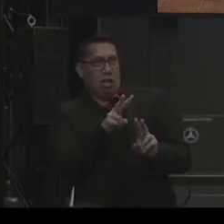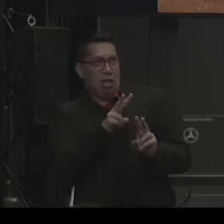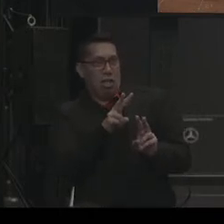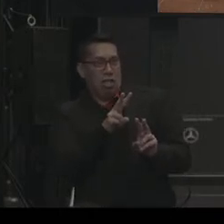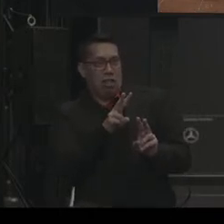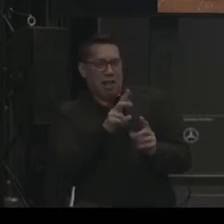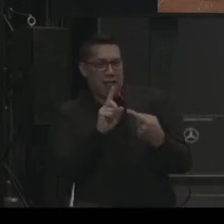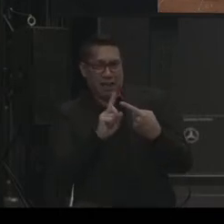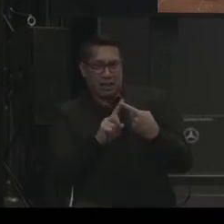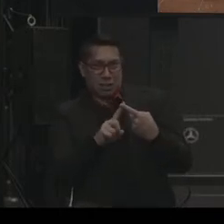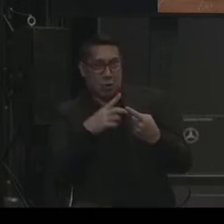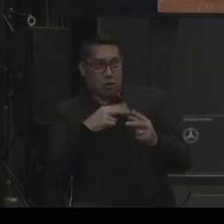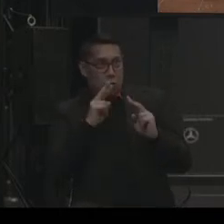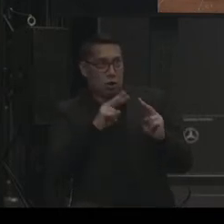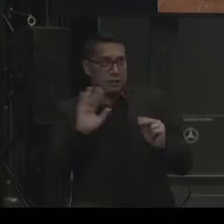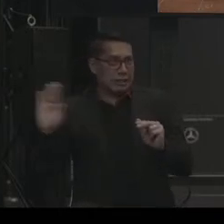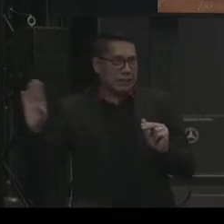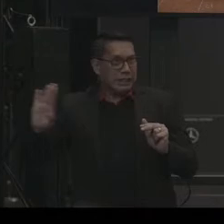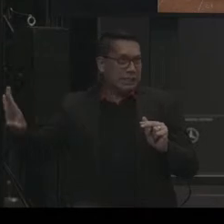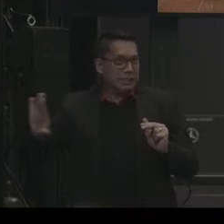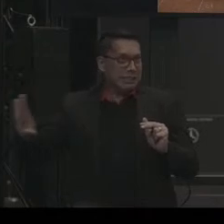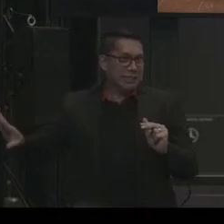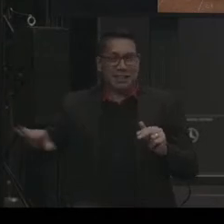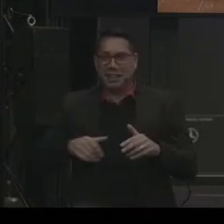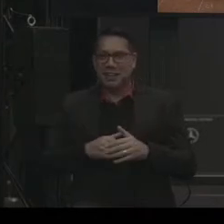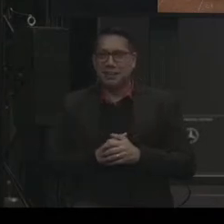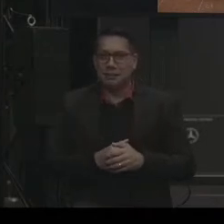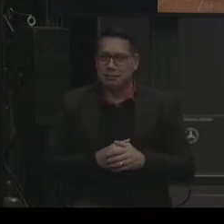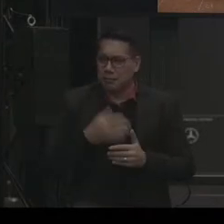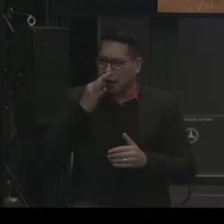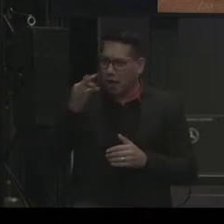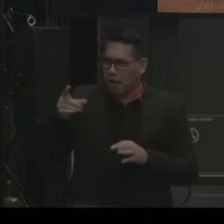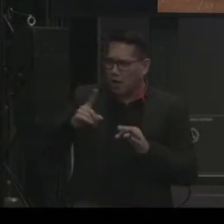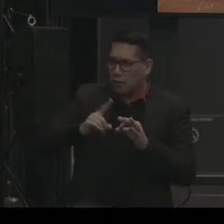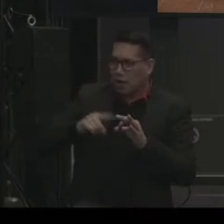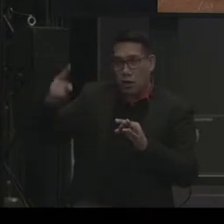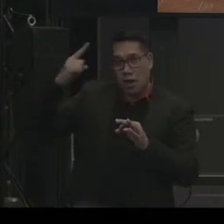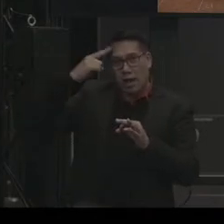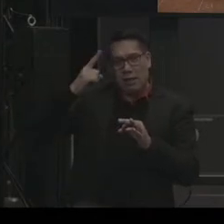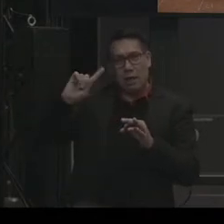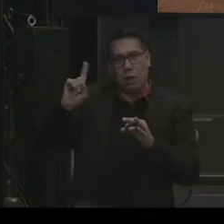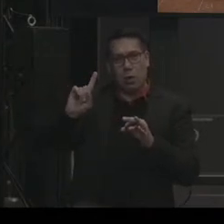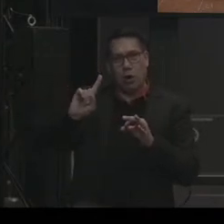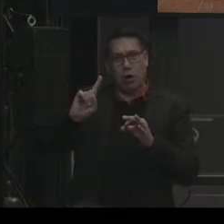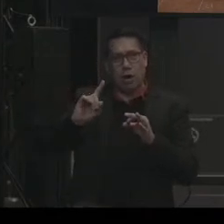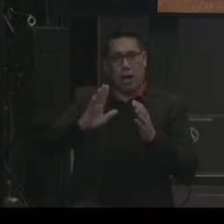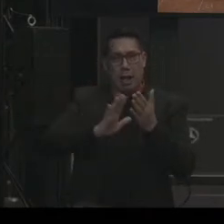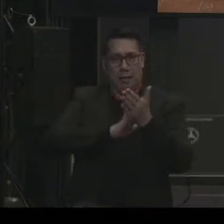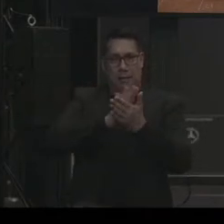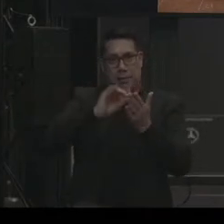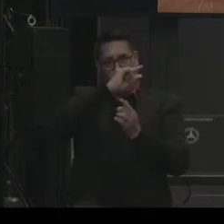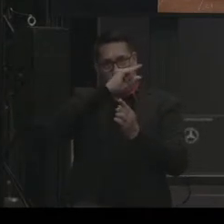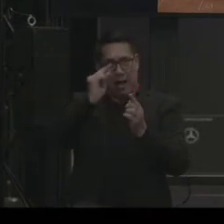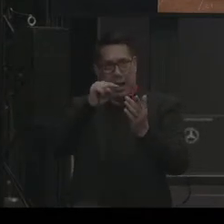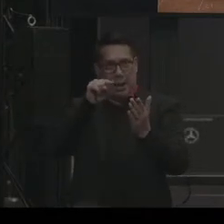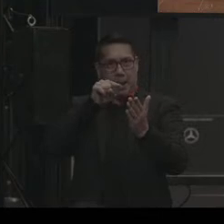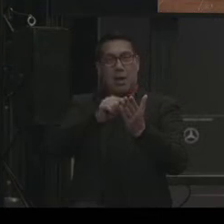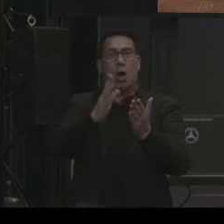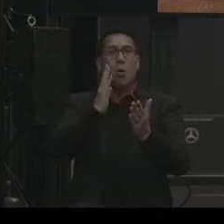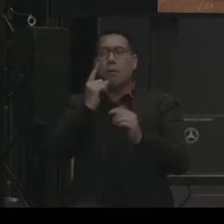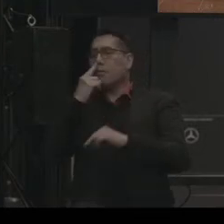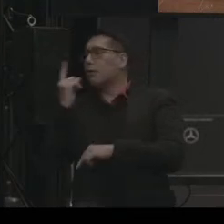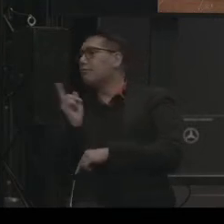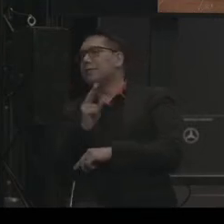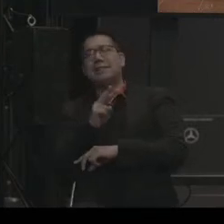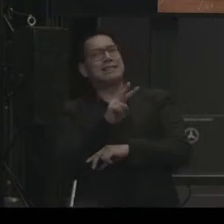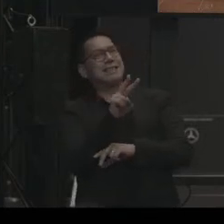watching it. It's really special. Do you think it changes like the meaning and the what people walk away with when they see it in this